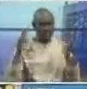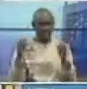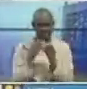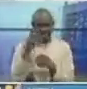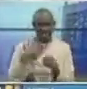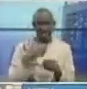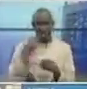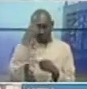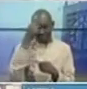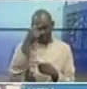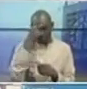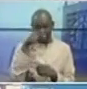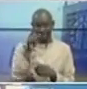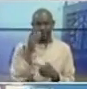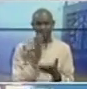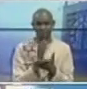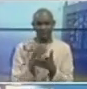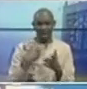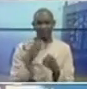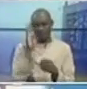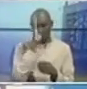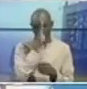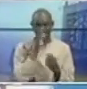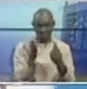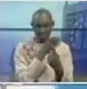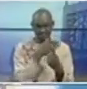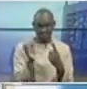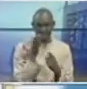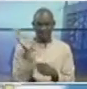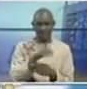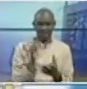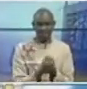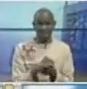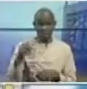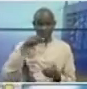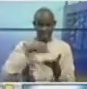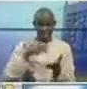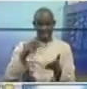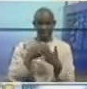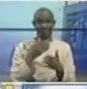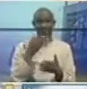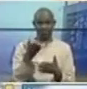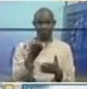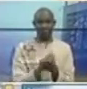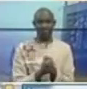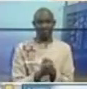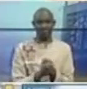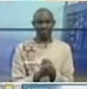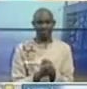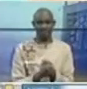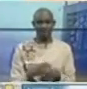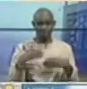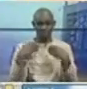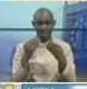Moses Wetangula made a final call to Bungoma voters to reinstate him. We stand here before you to